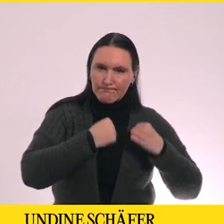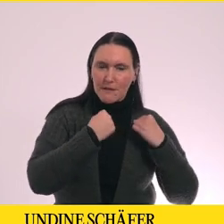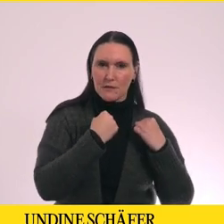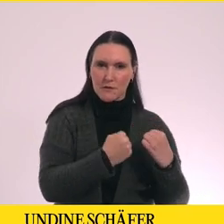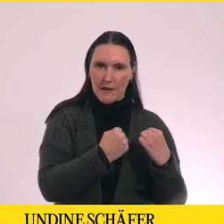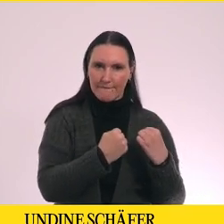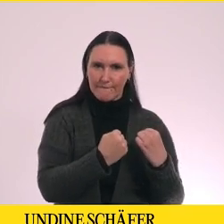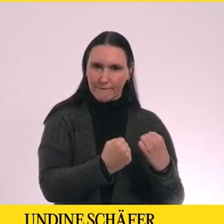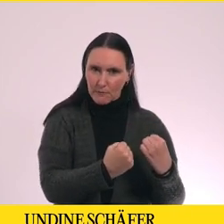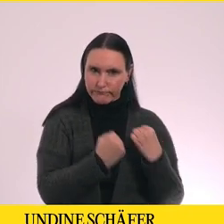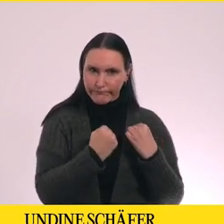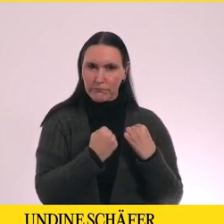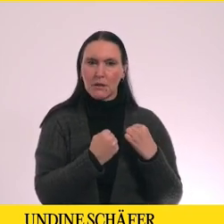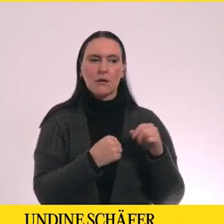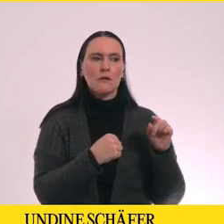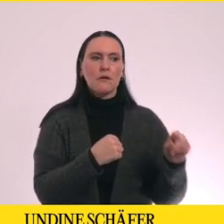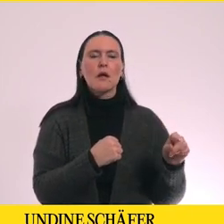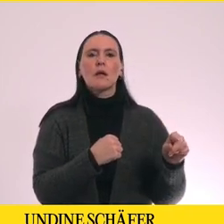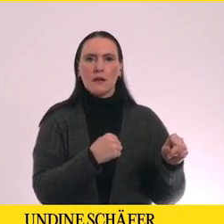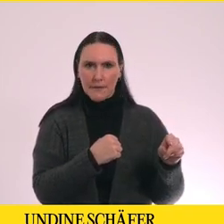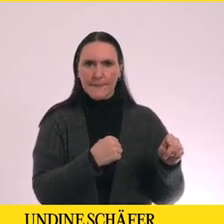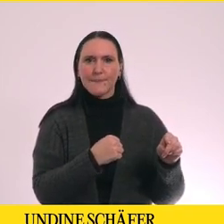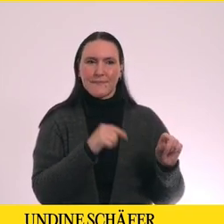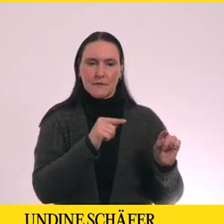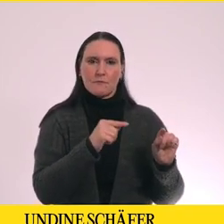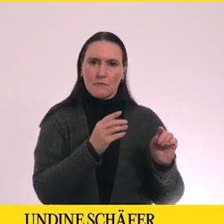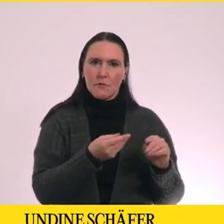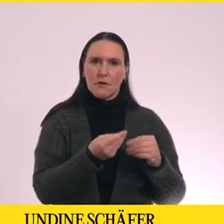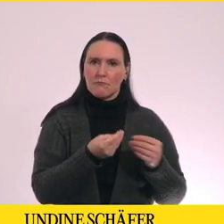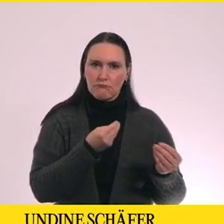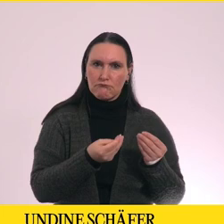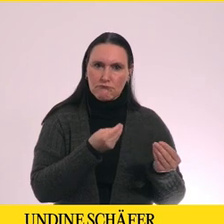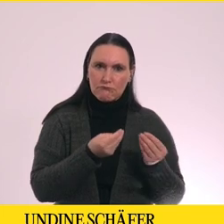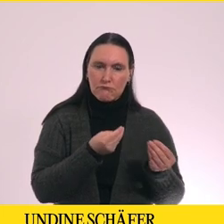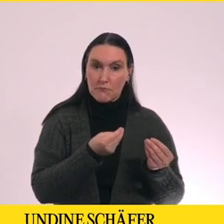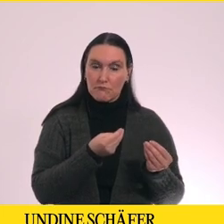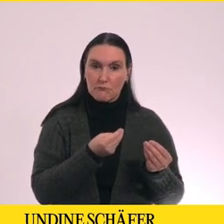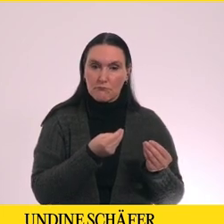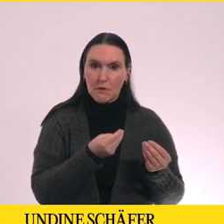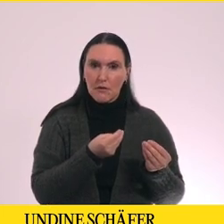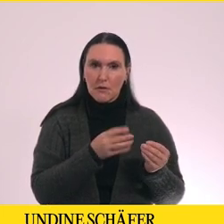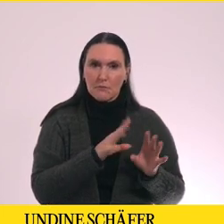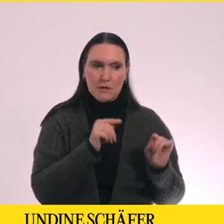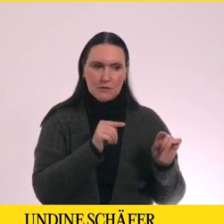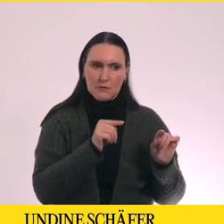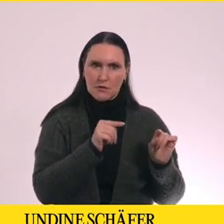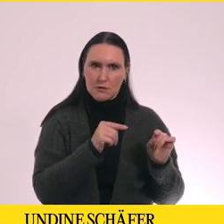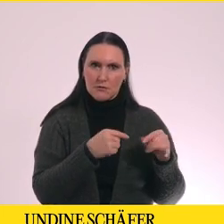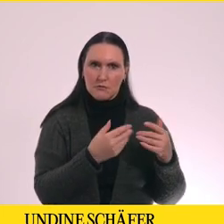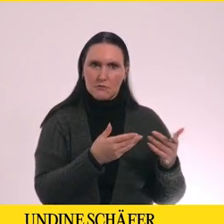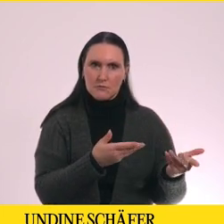because that this should be renegotiated again and again, because it is within a